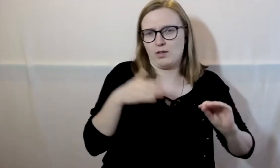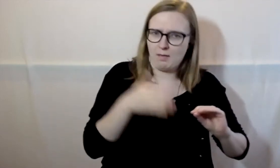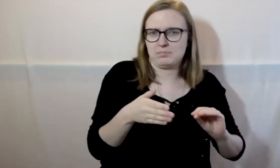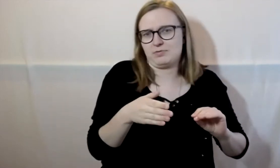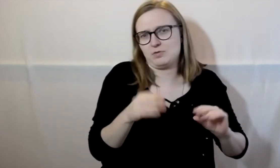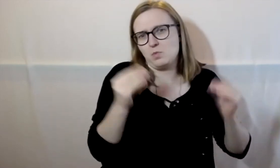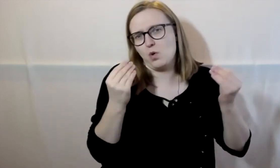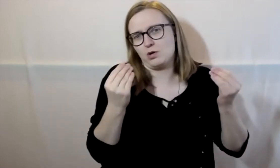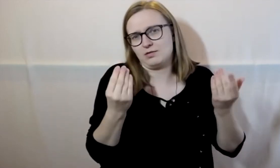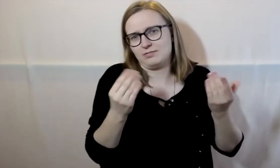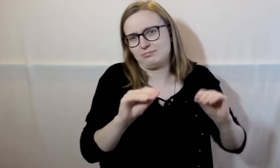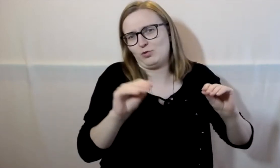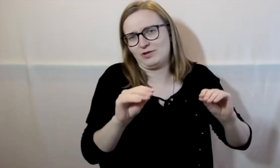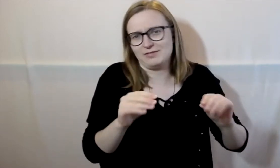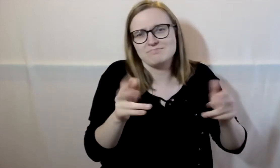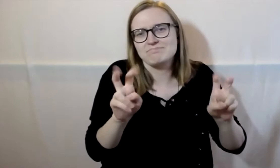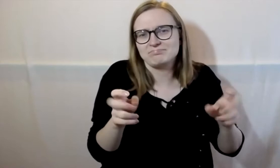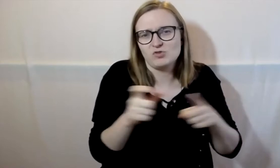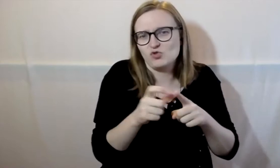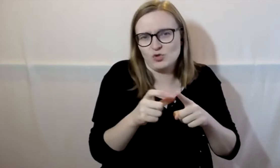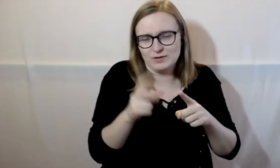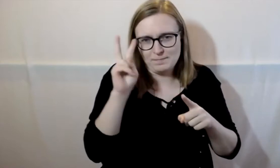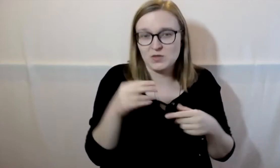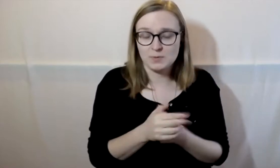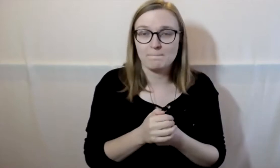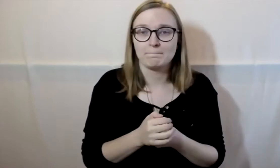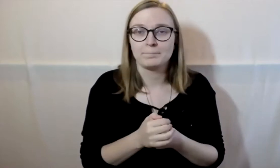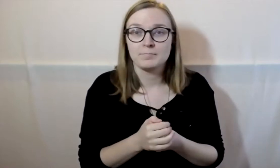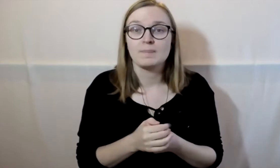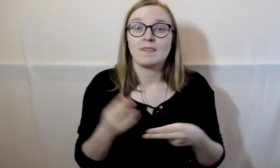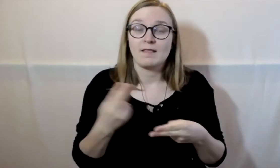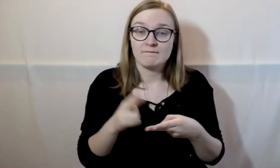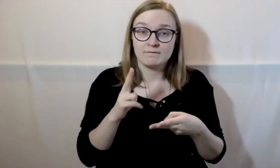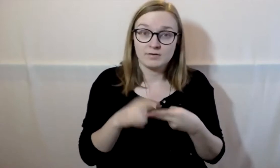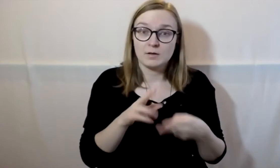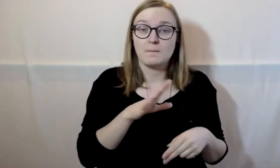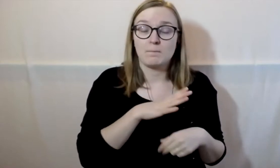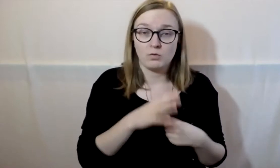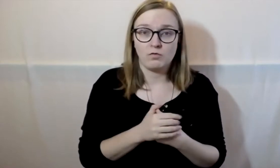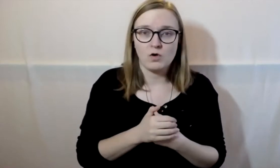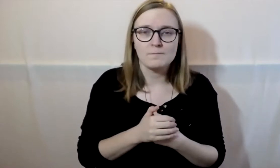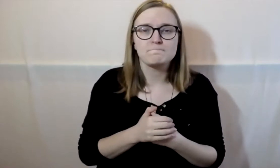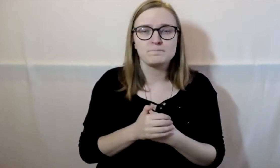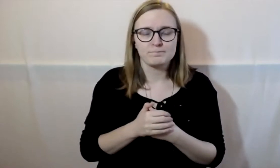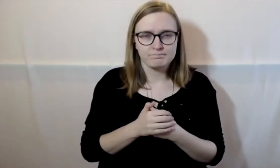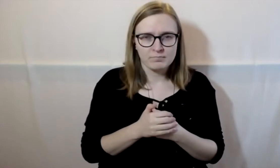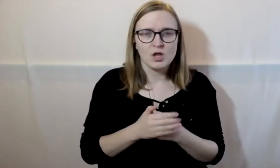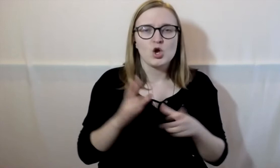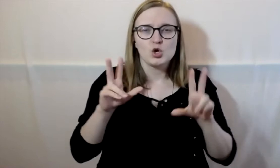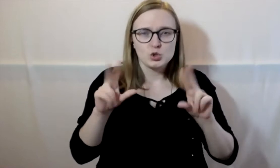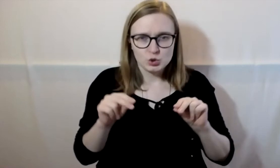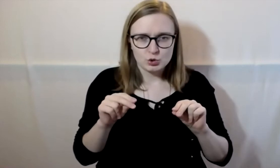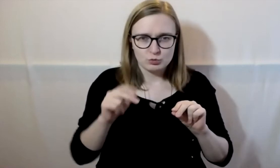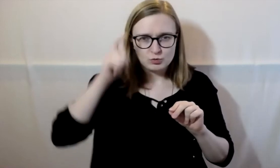When when students from different areas, they take challenge to teach at